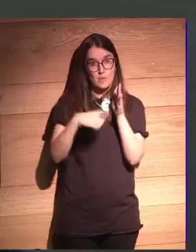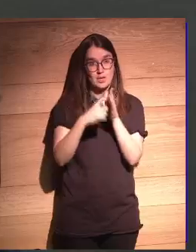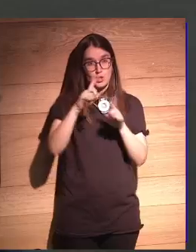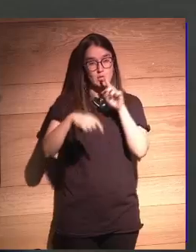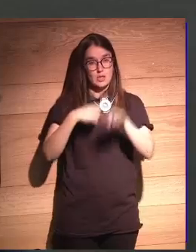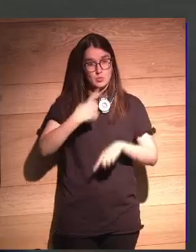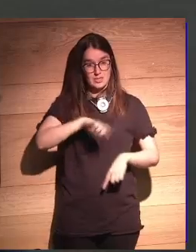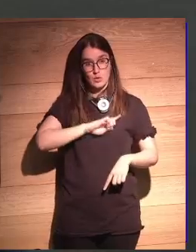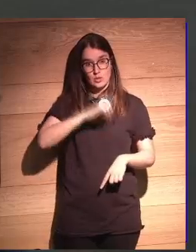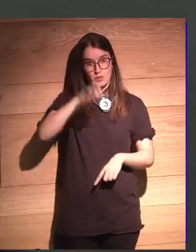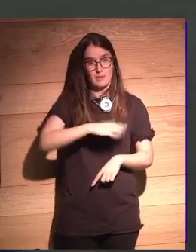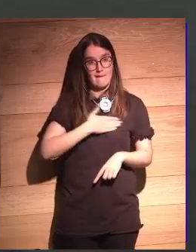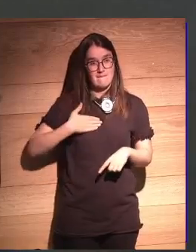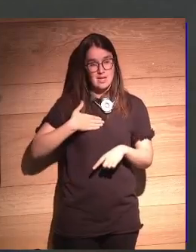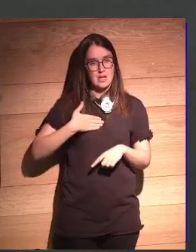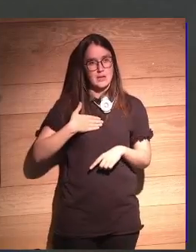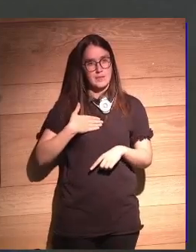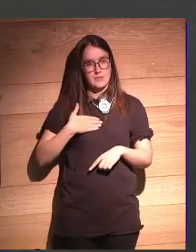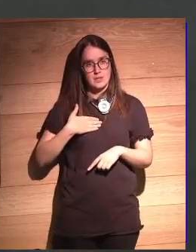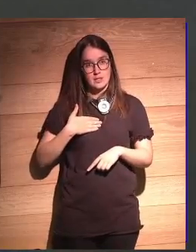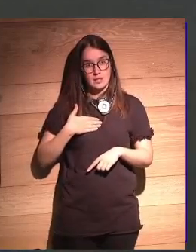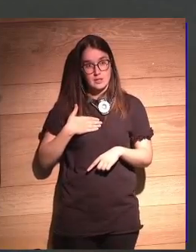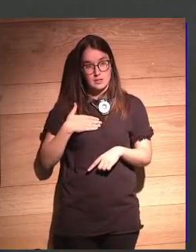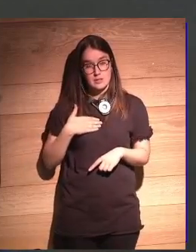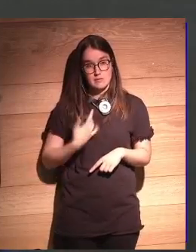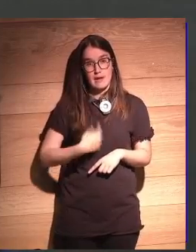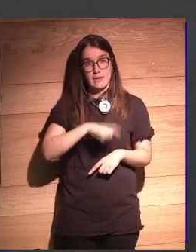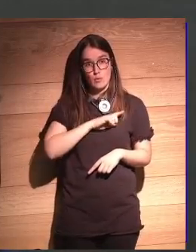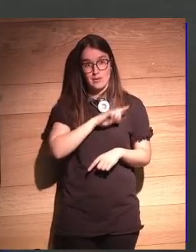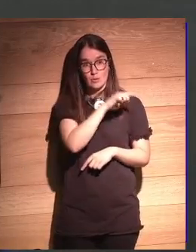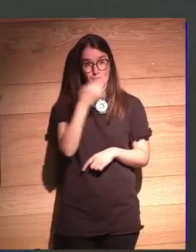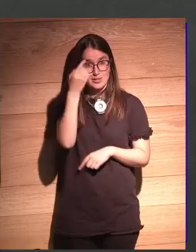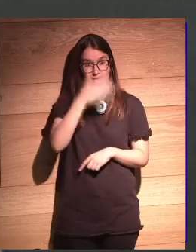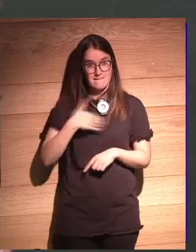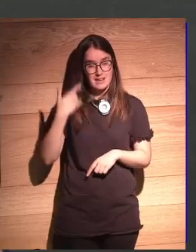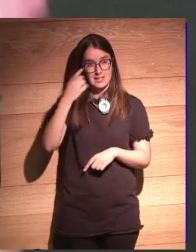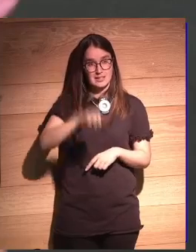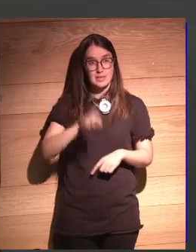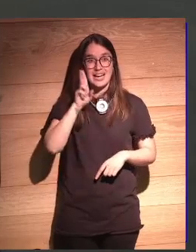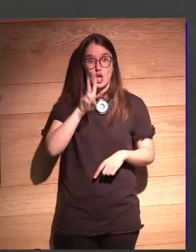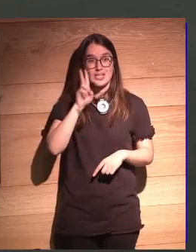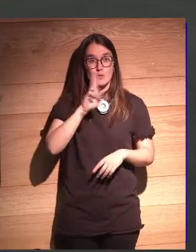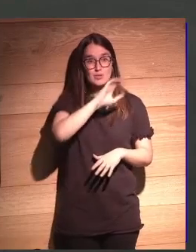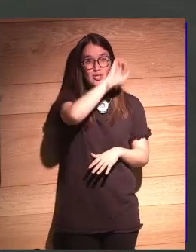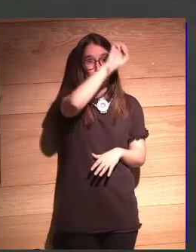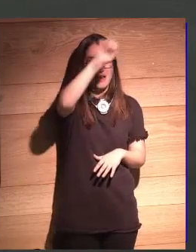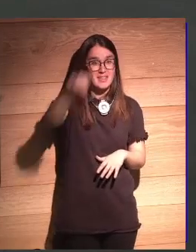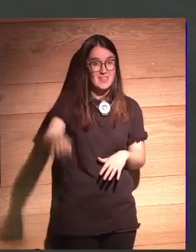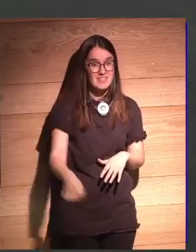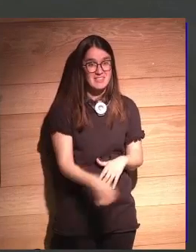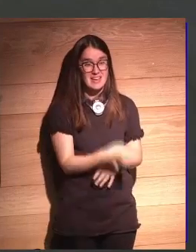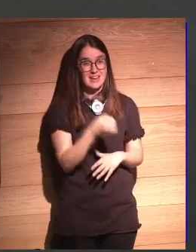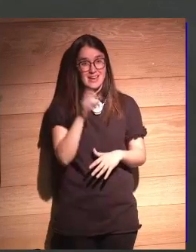they're emptying your building as a whole, and they will come to our building next. We have seen